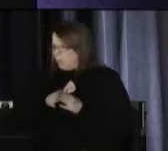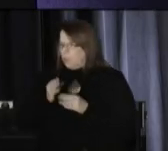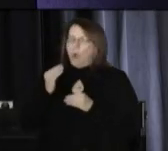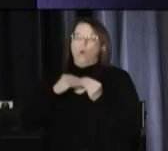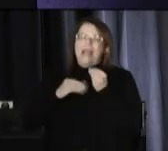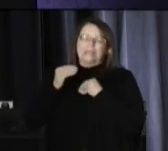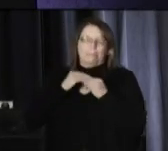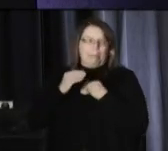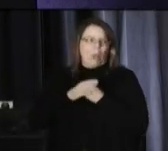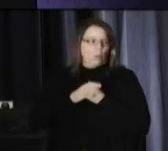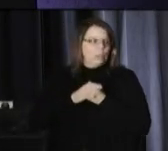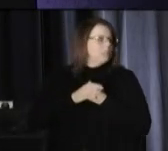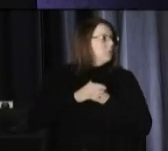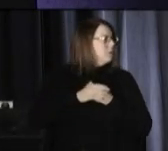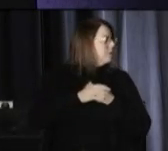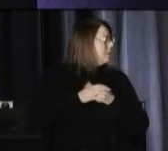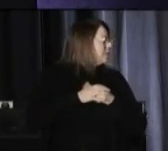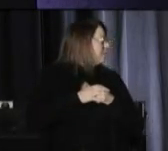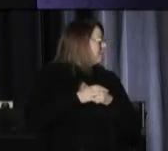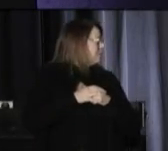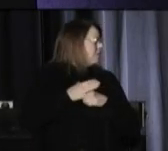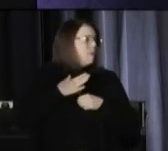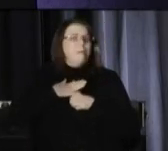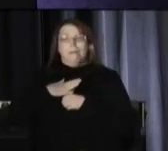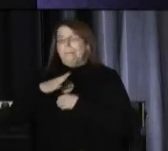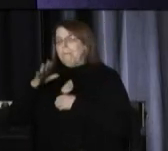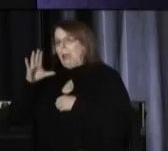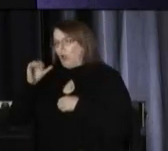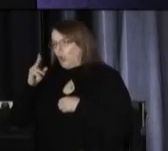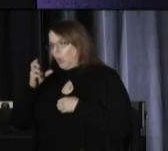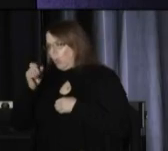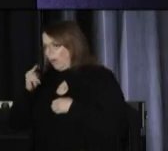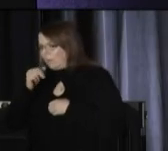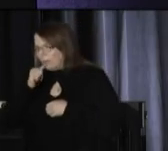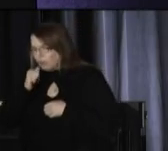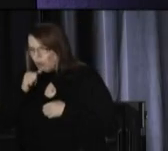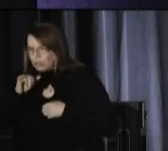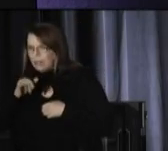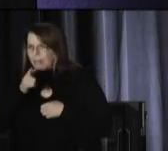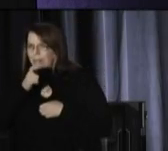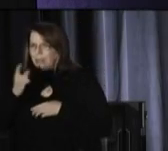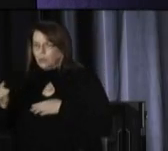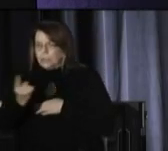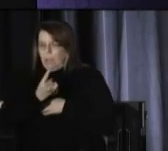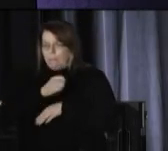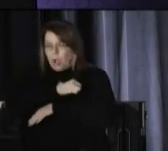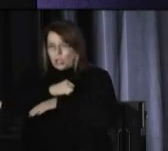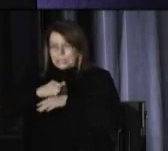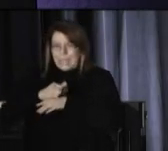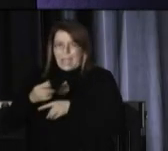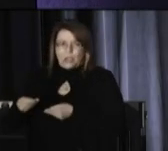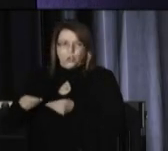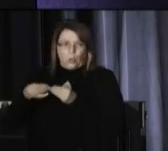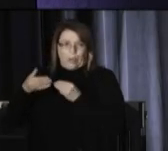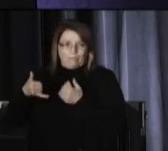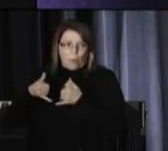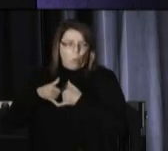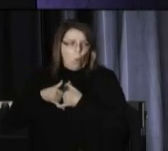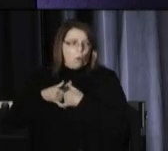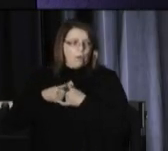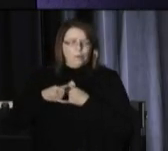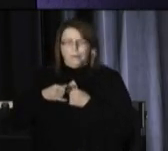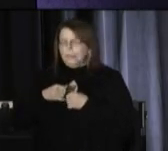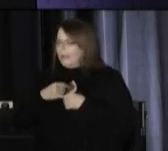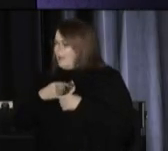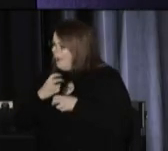like, black girls, right, and, like, Caribbean girls, and that's who's coming on stage and receiving the award, but, like, you can come and clap and dance and listen, but